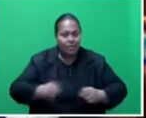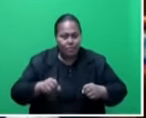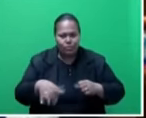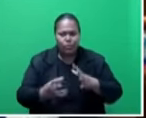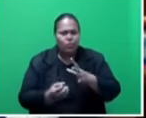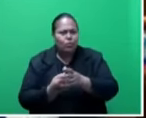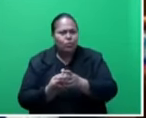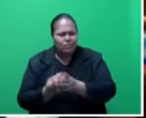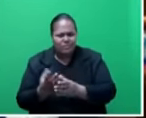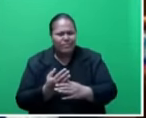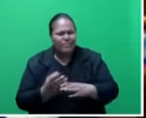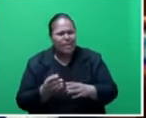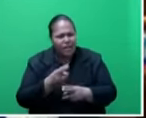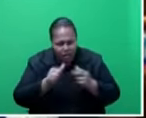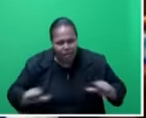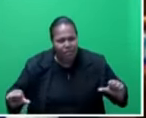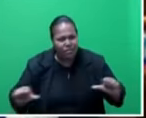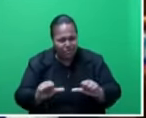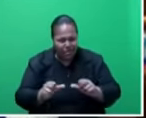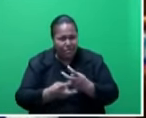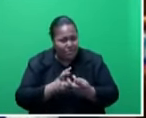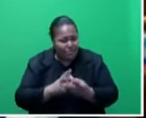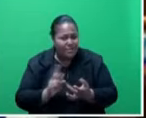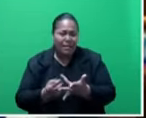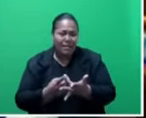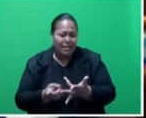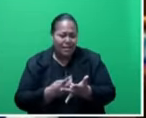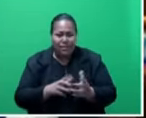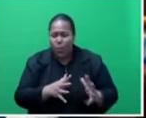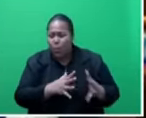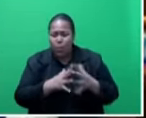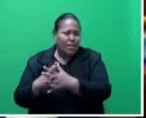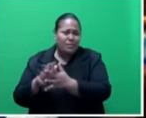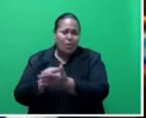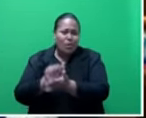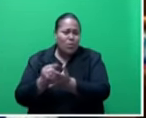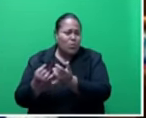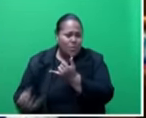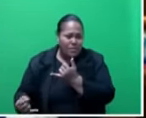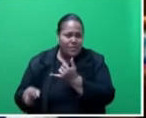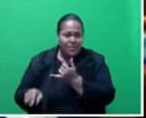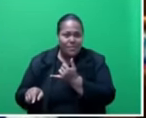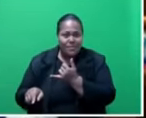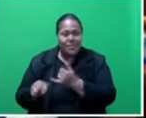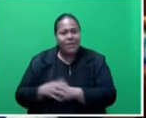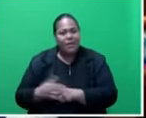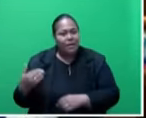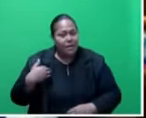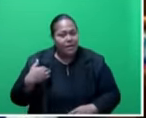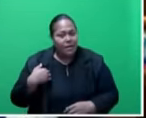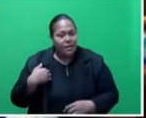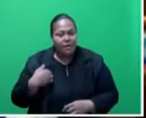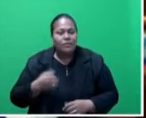Farmers in the Northern Division are the worst affected for both cyclones. The Ministry is considering implementation of an intensive response plan